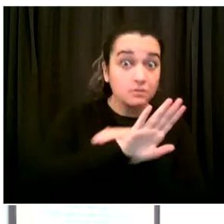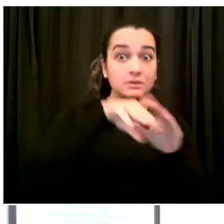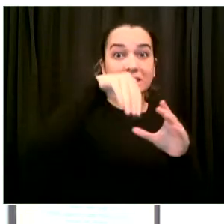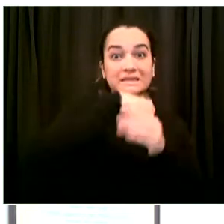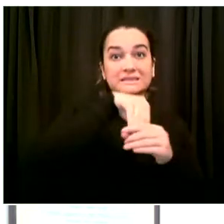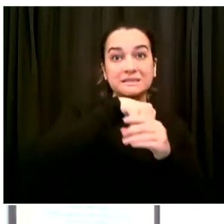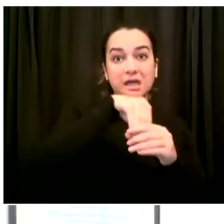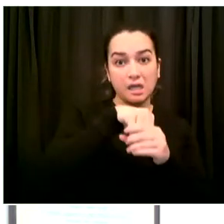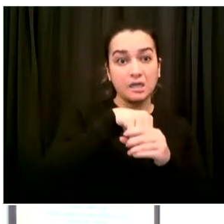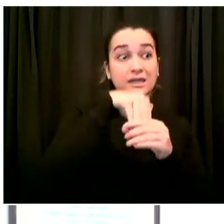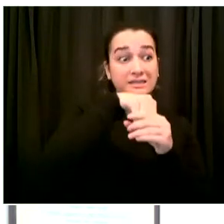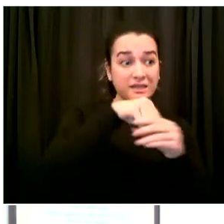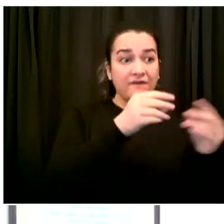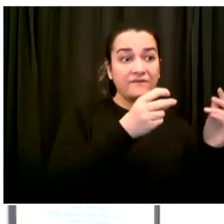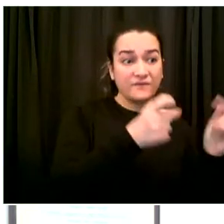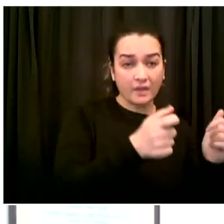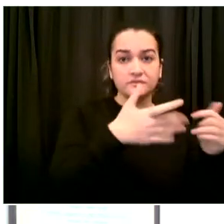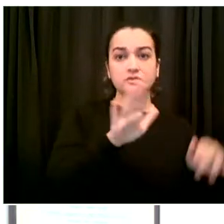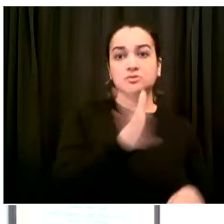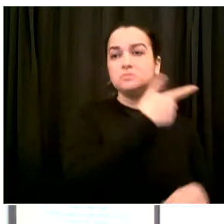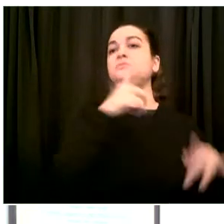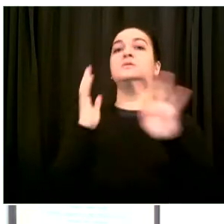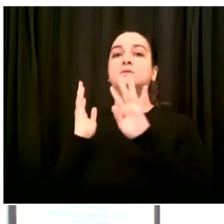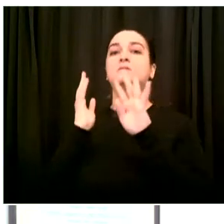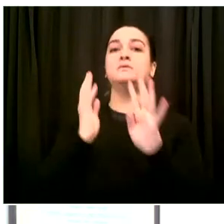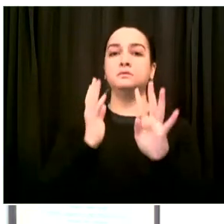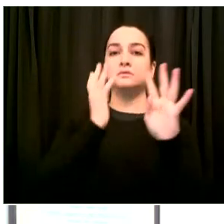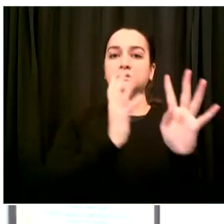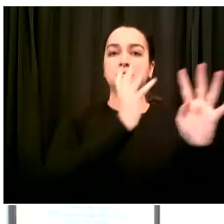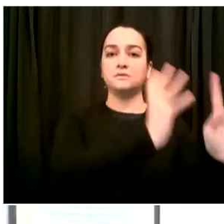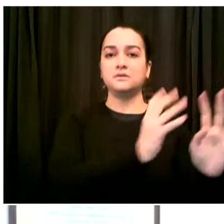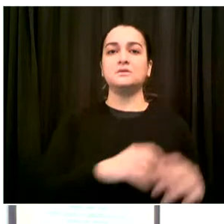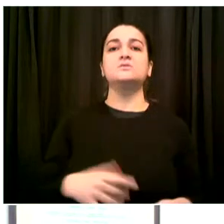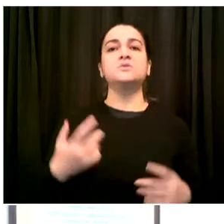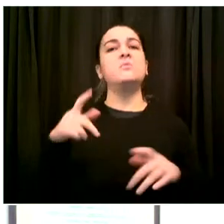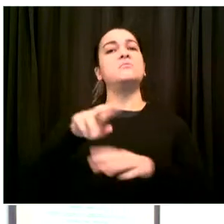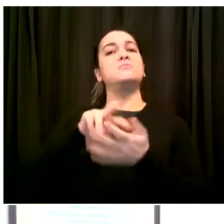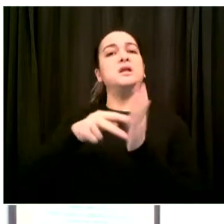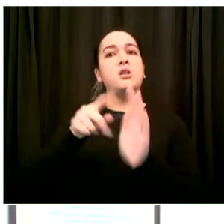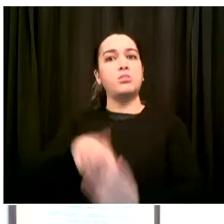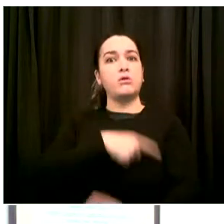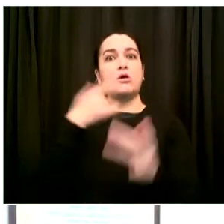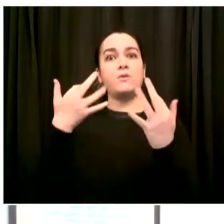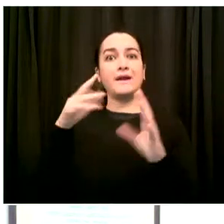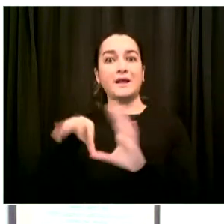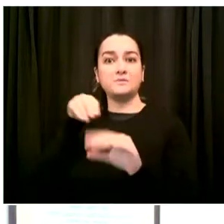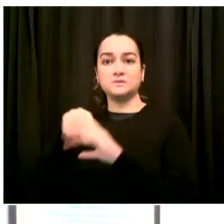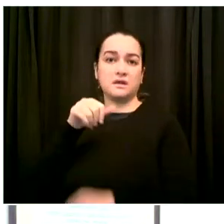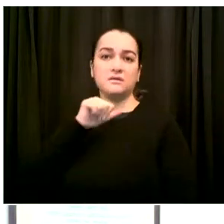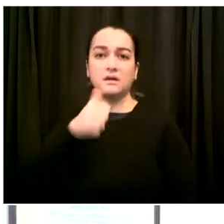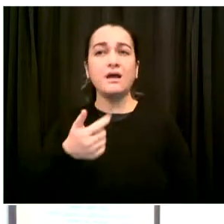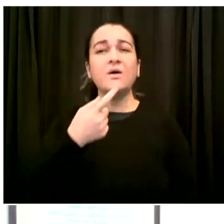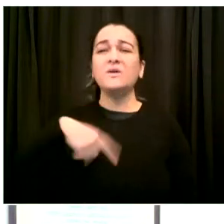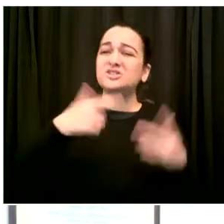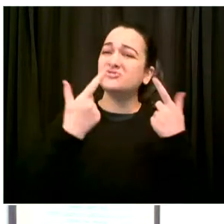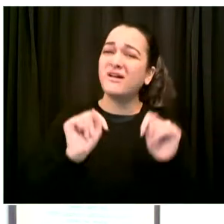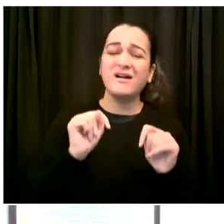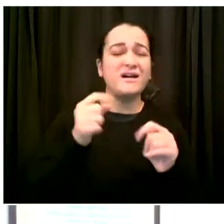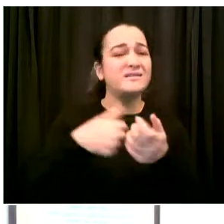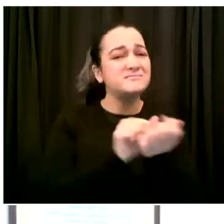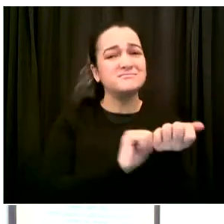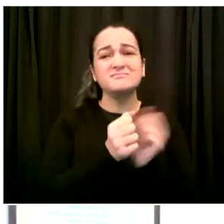be more comfortable. So in every opportunity where we have to do that, of course, we will make it happen.